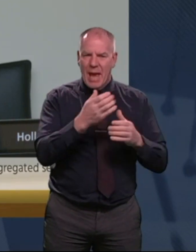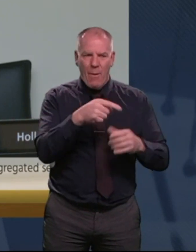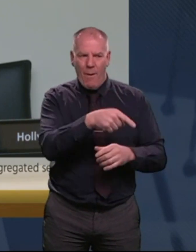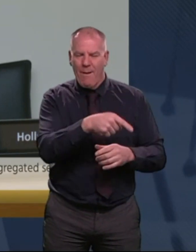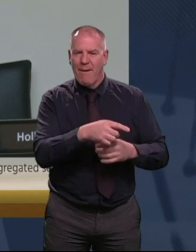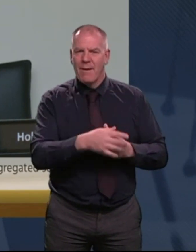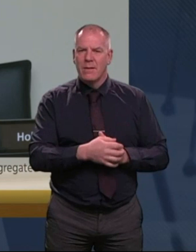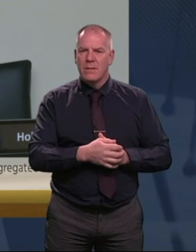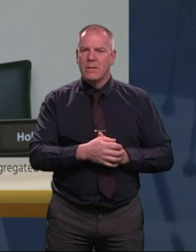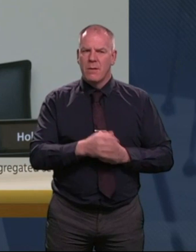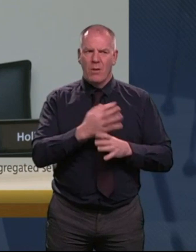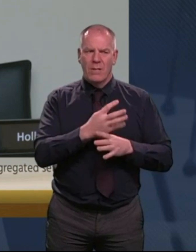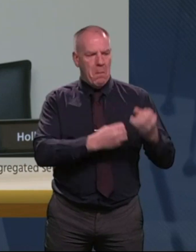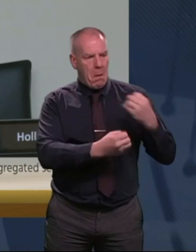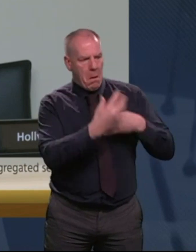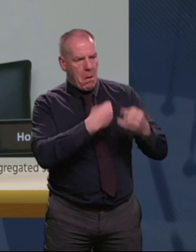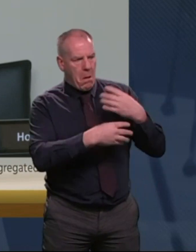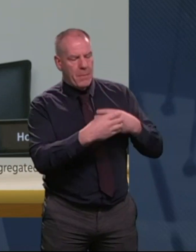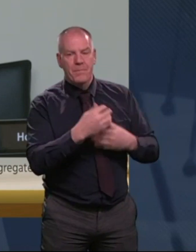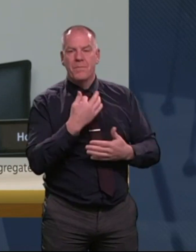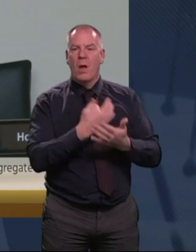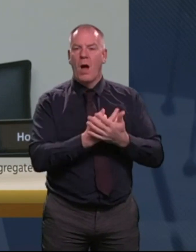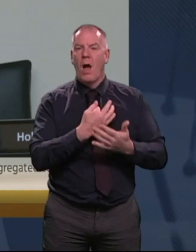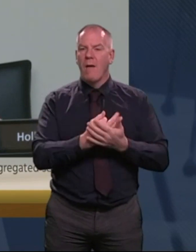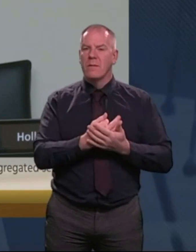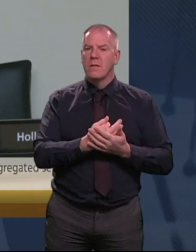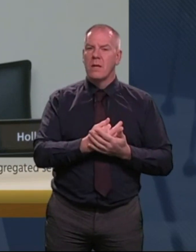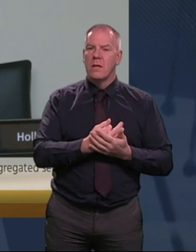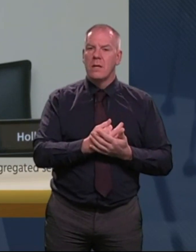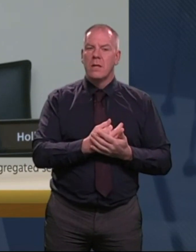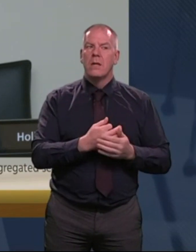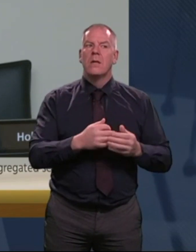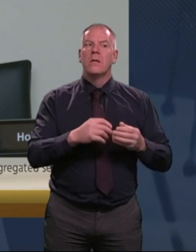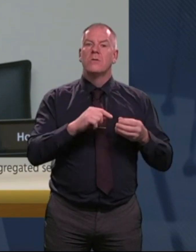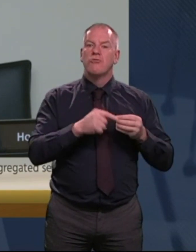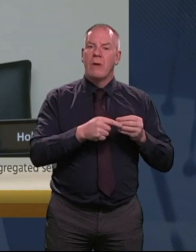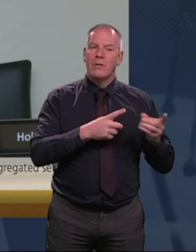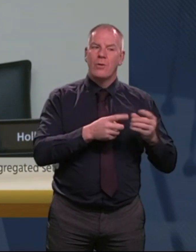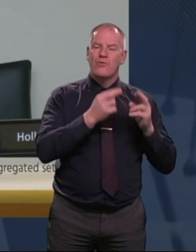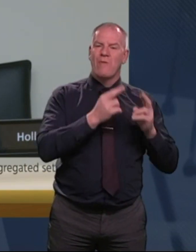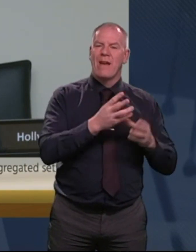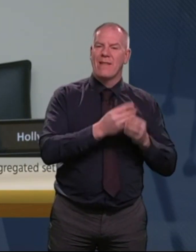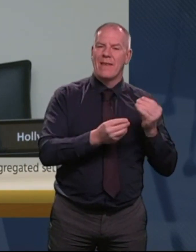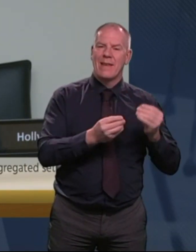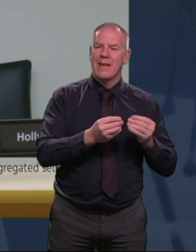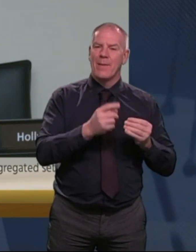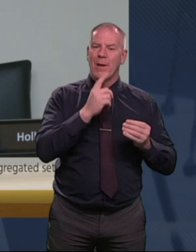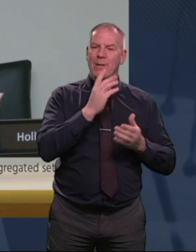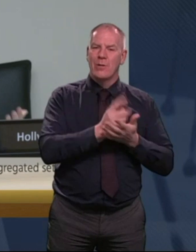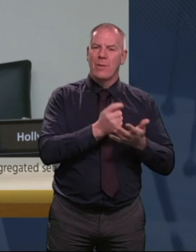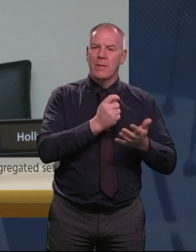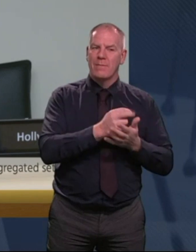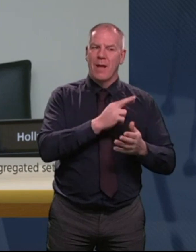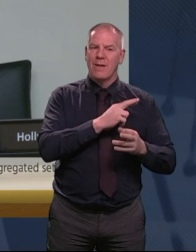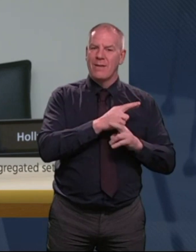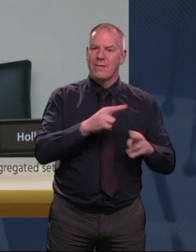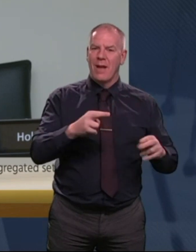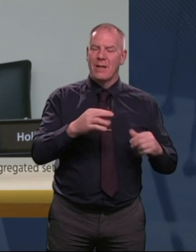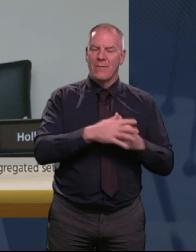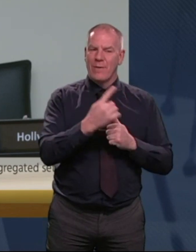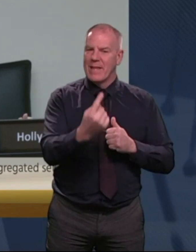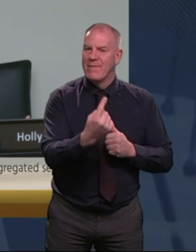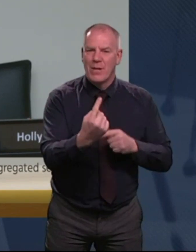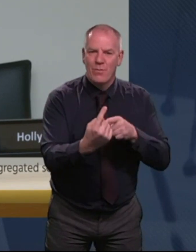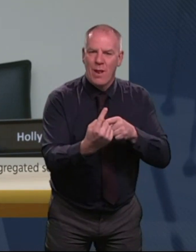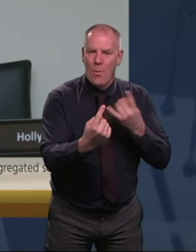And I do think that so often people are trying to do really the right thing, and it isn't necessarily for the individual